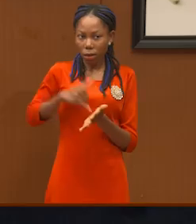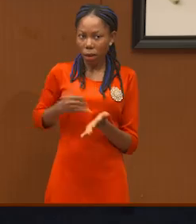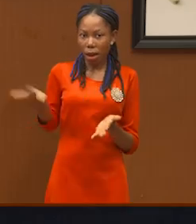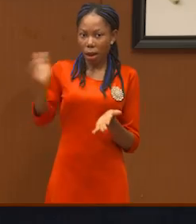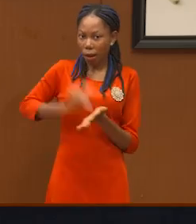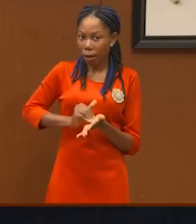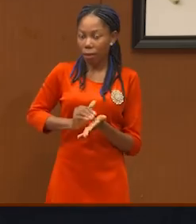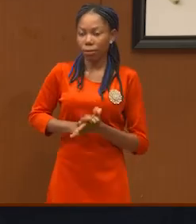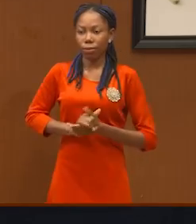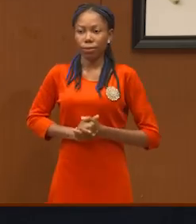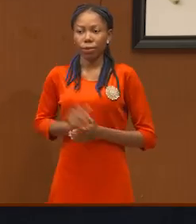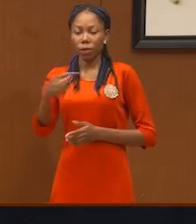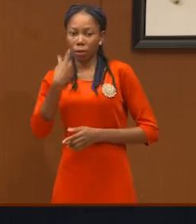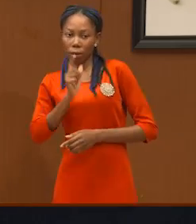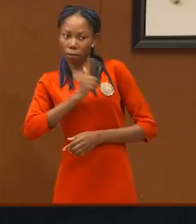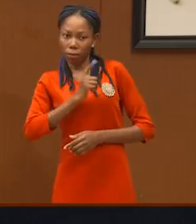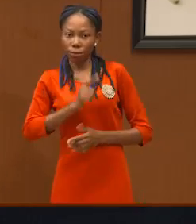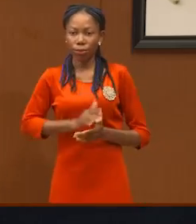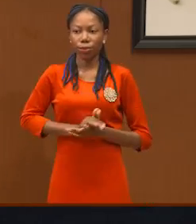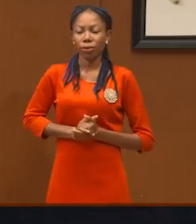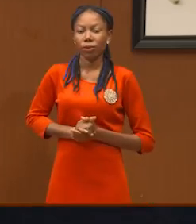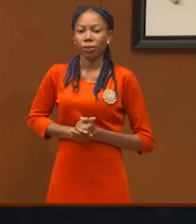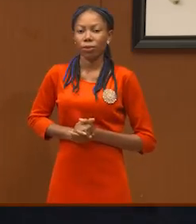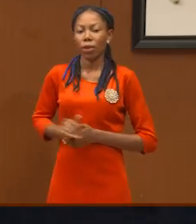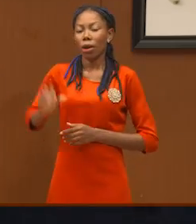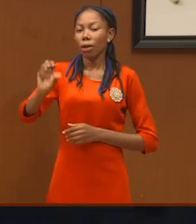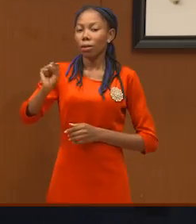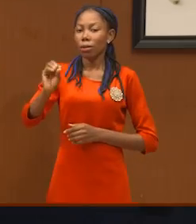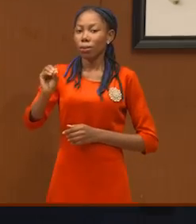ma'am. For the detail you have here. I will do that after the... So, and